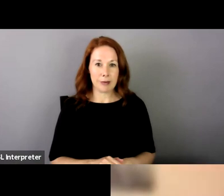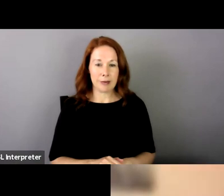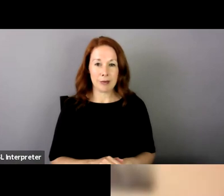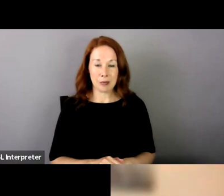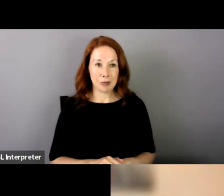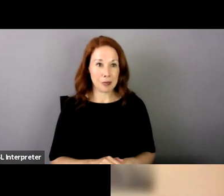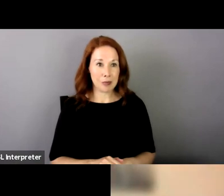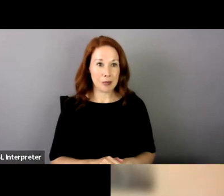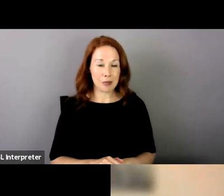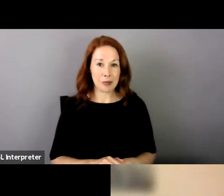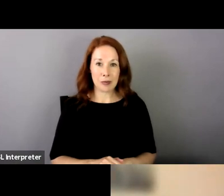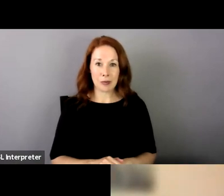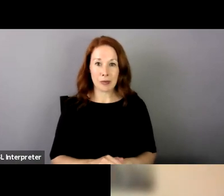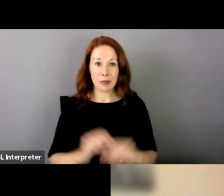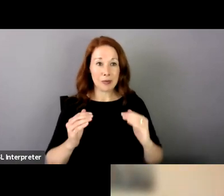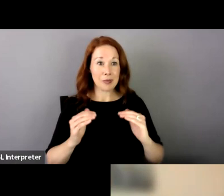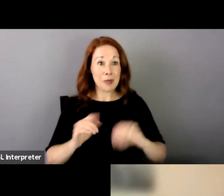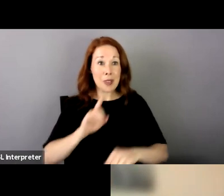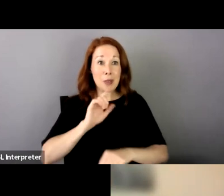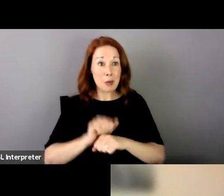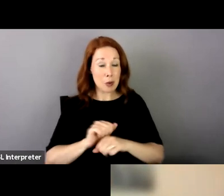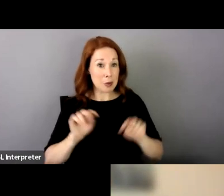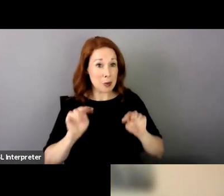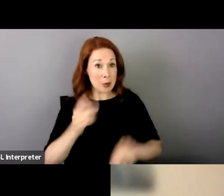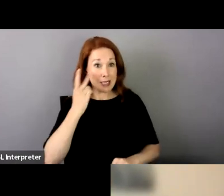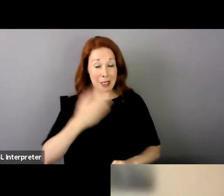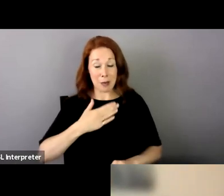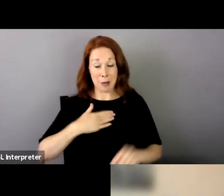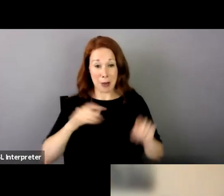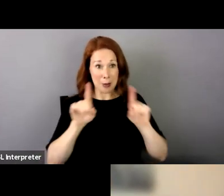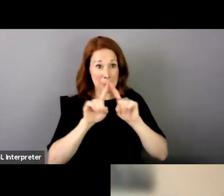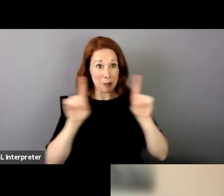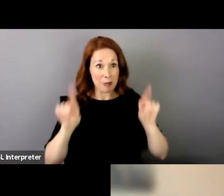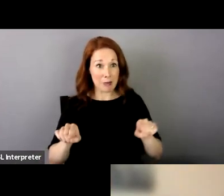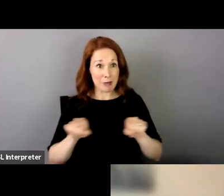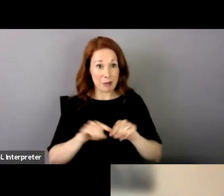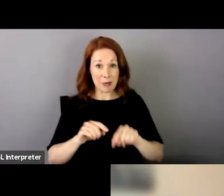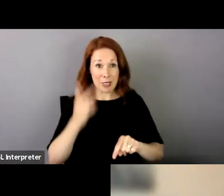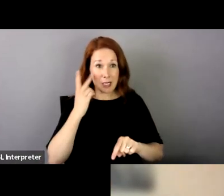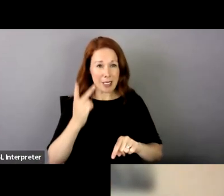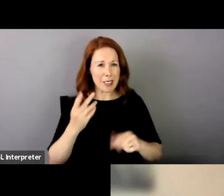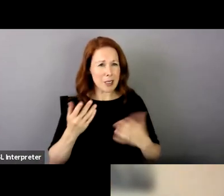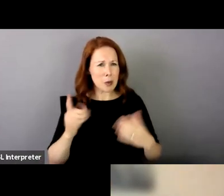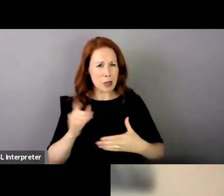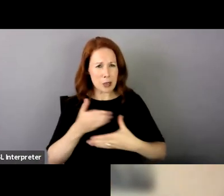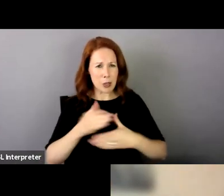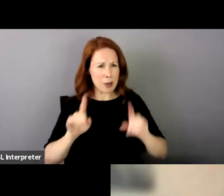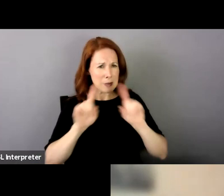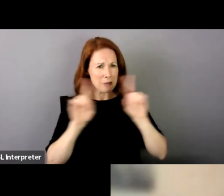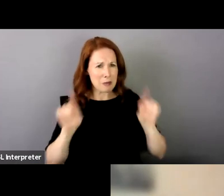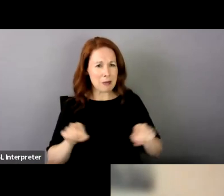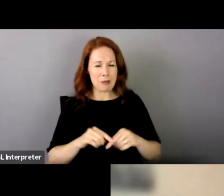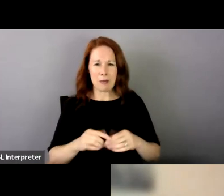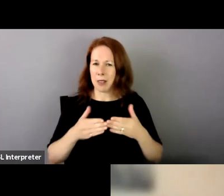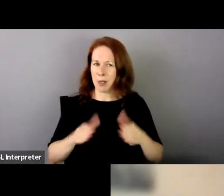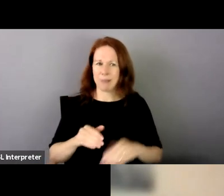And can I confirm your view? Are you seeing my screen? I feel like I've lost my share screen. Yeah, you've lost your share